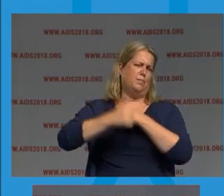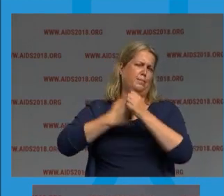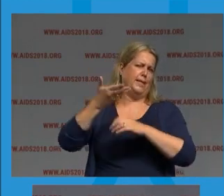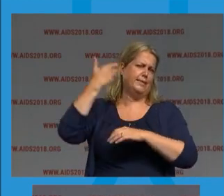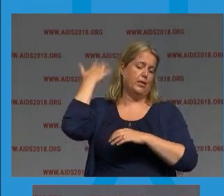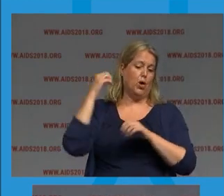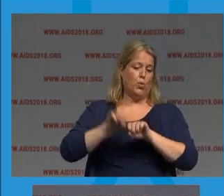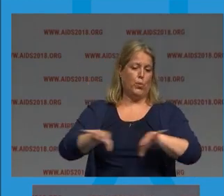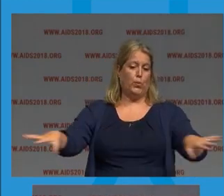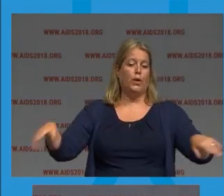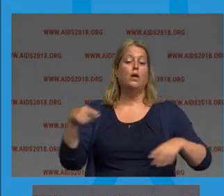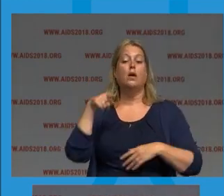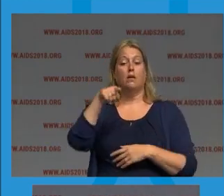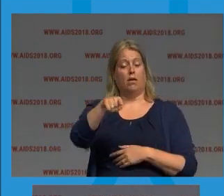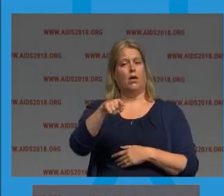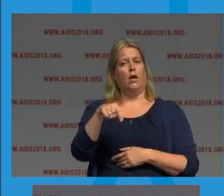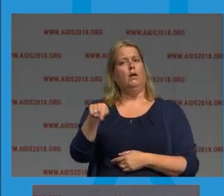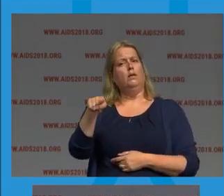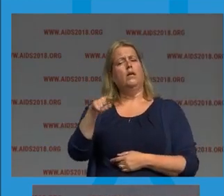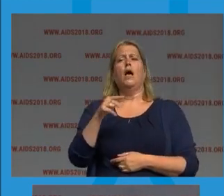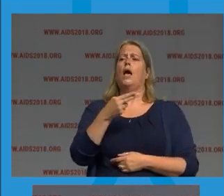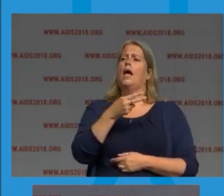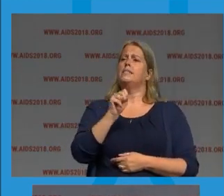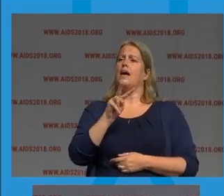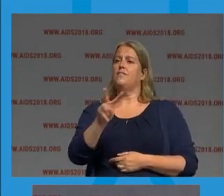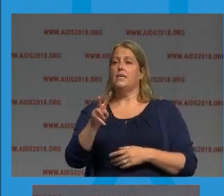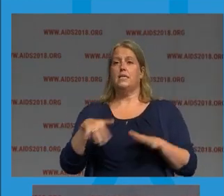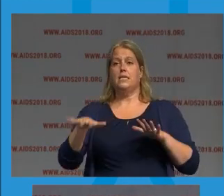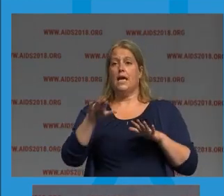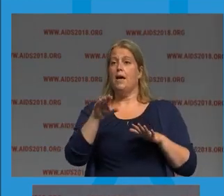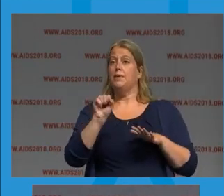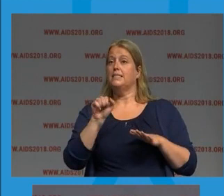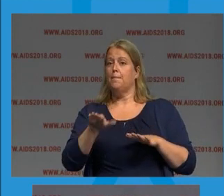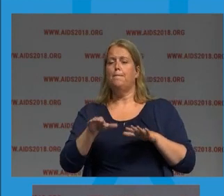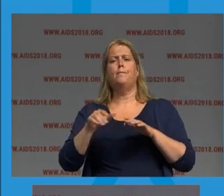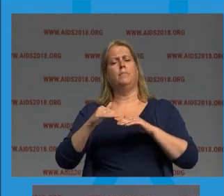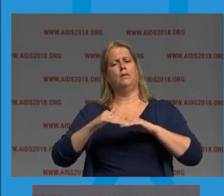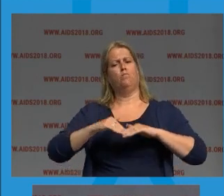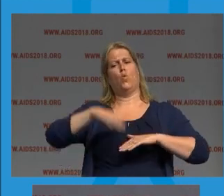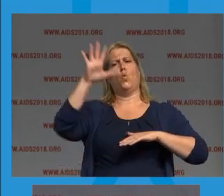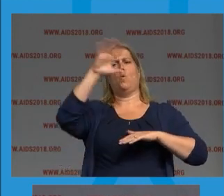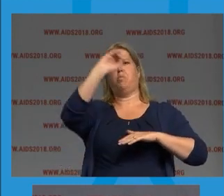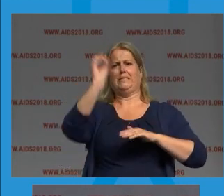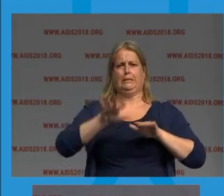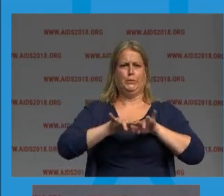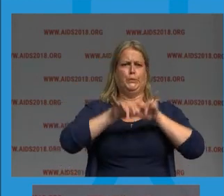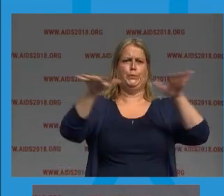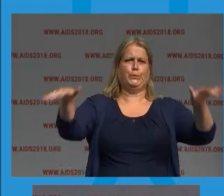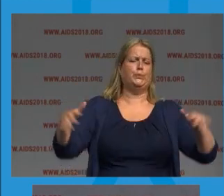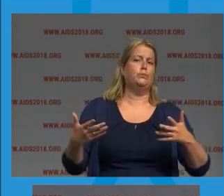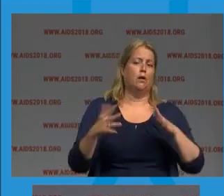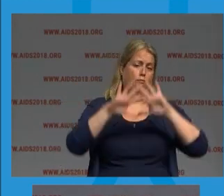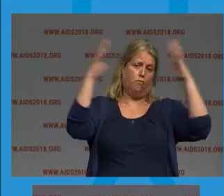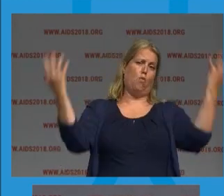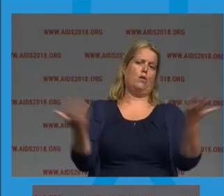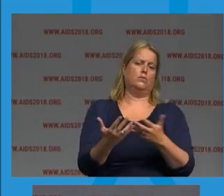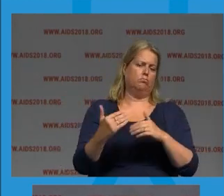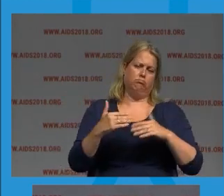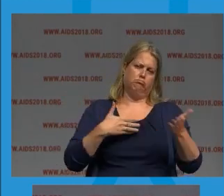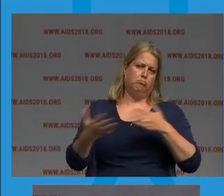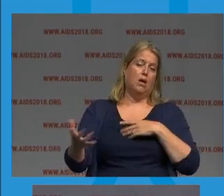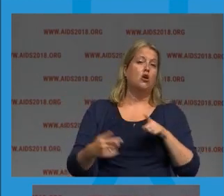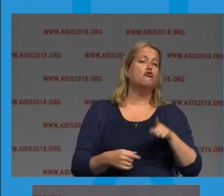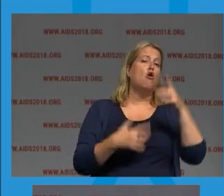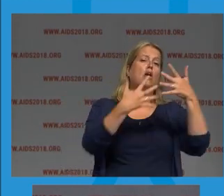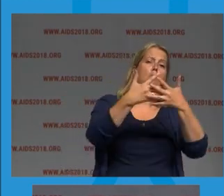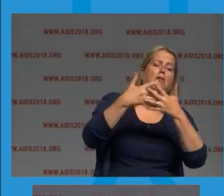that HIV disproportionately affects men who have sex with men around the world in very similar ways. That whether you look at North America, Central and